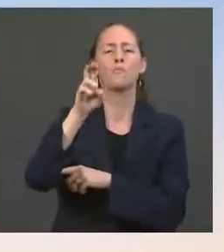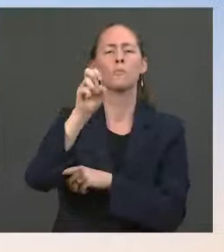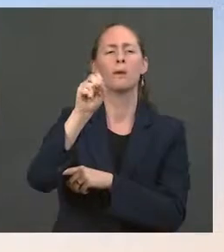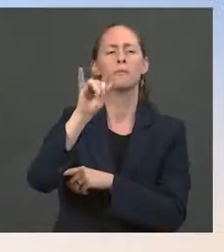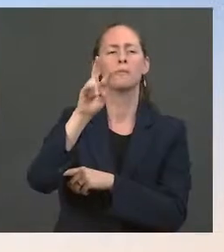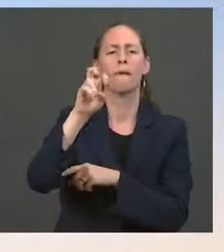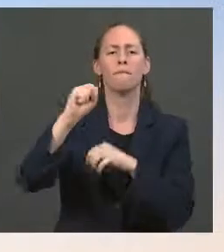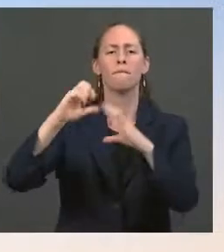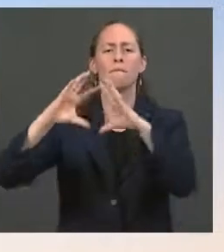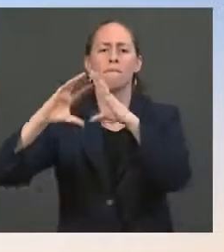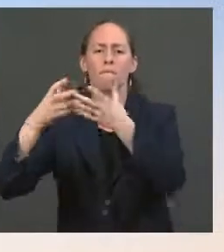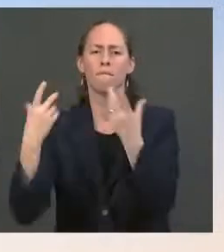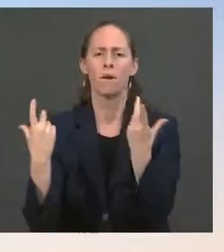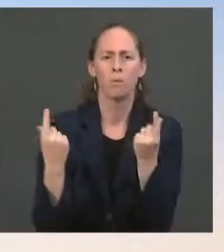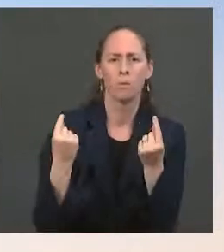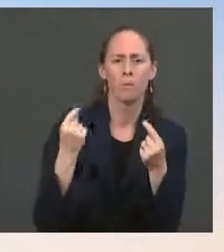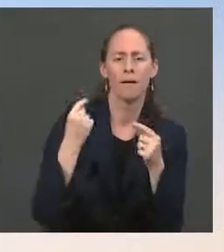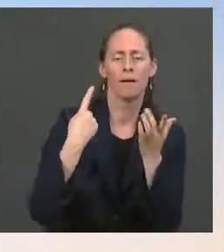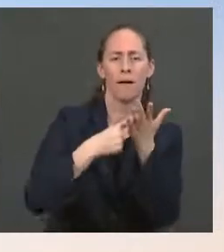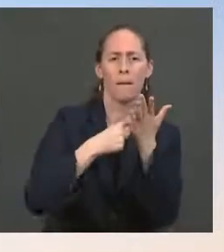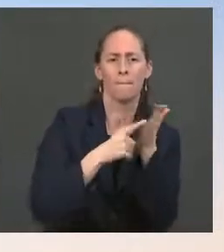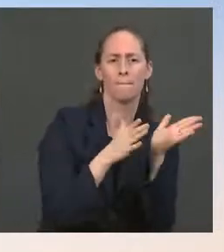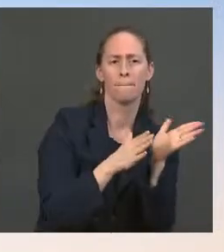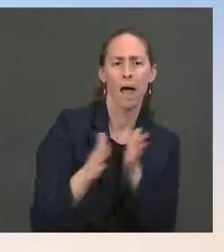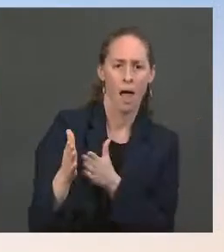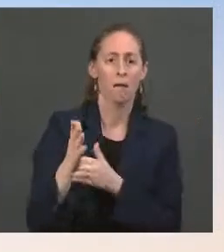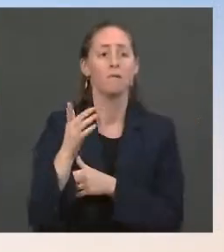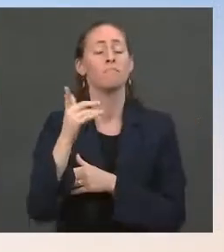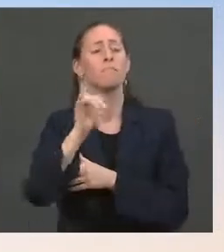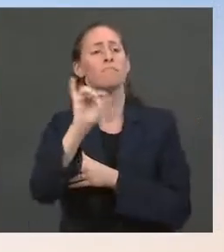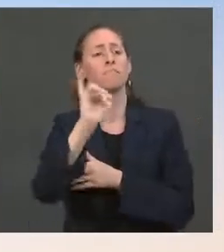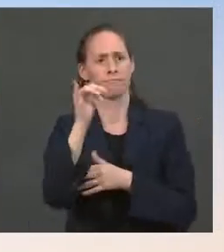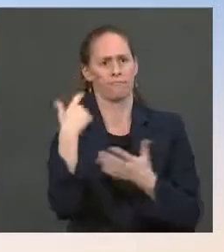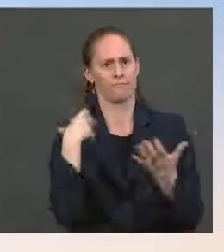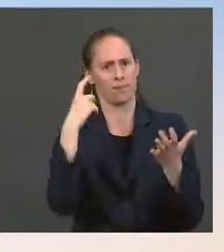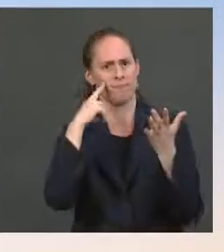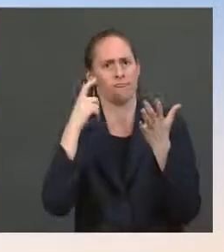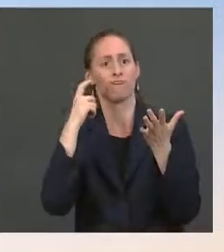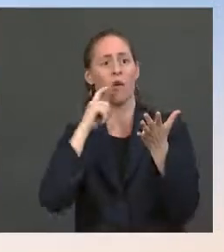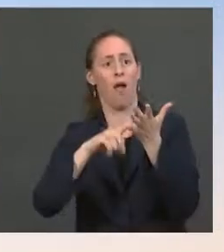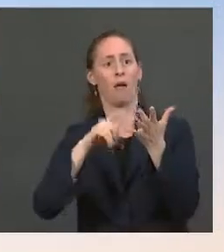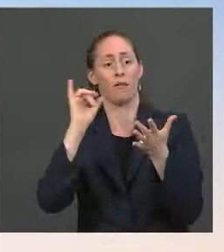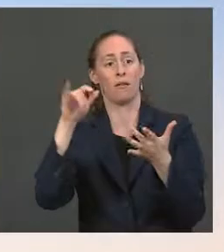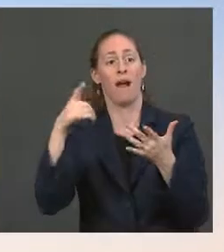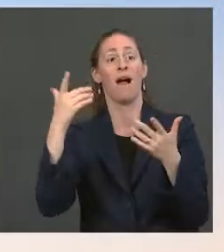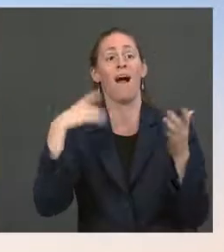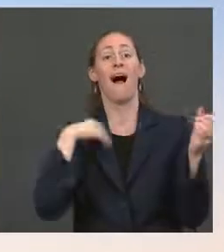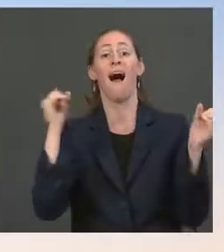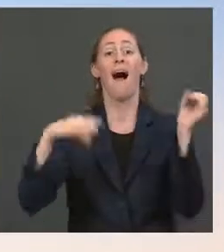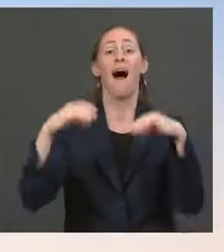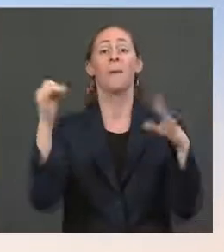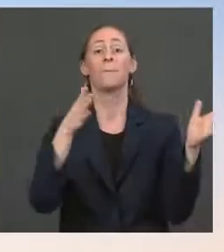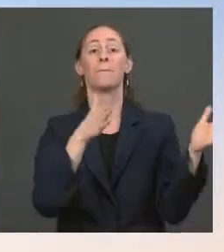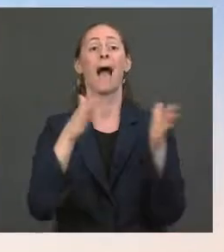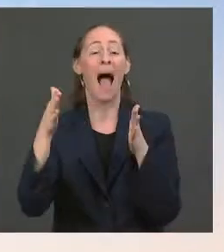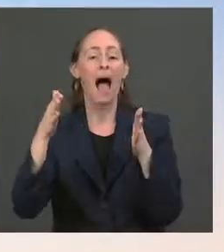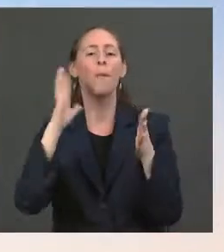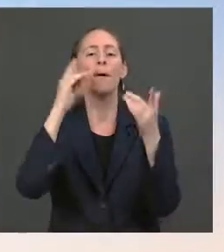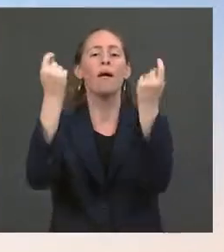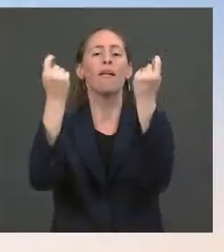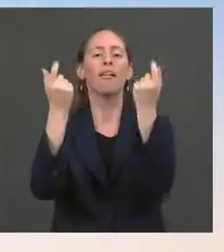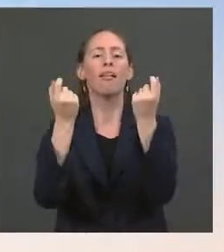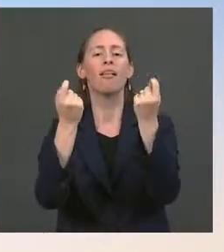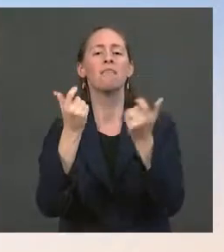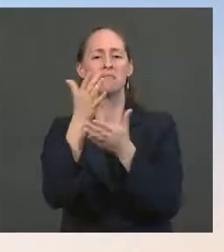the recognition that this package is going to be smaller than originally proposed. And what he wants to hear from them is what